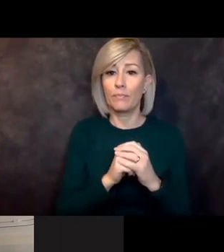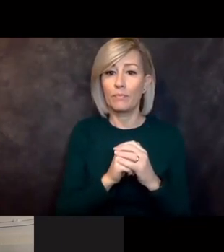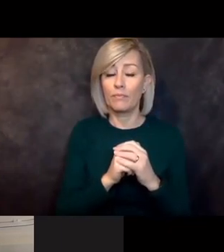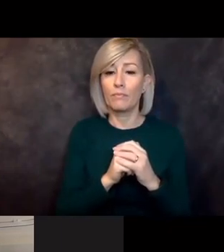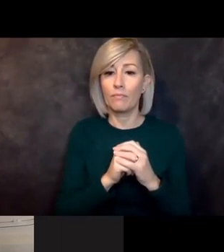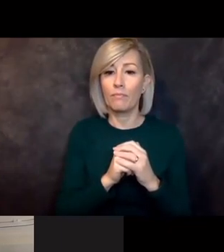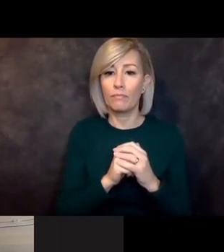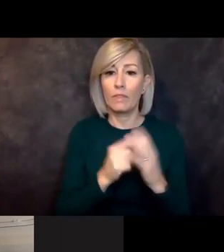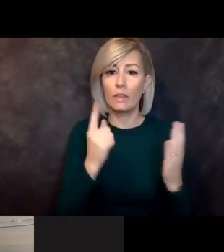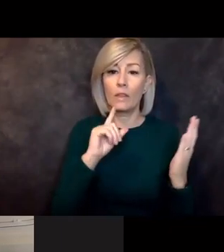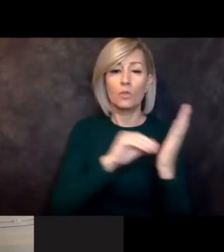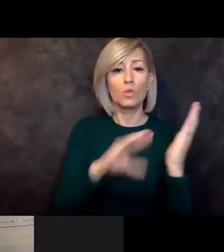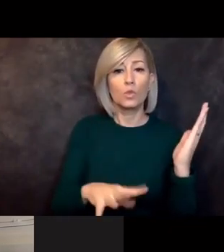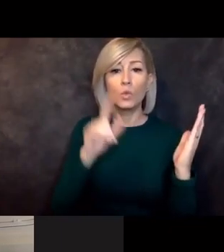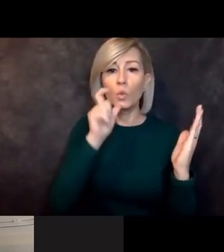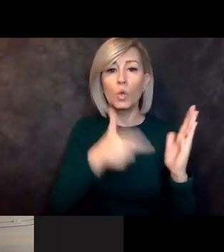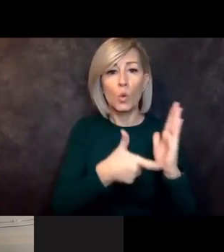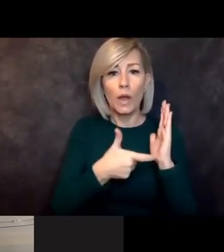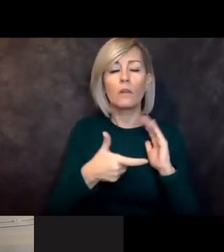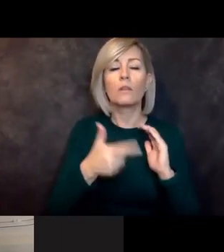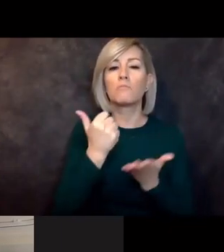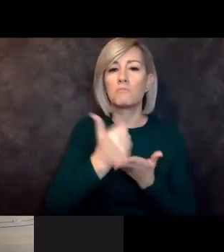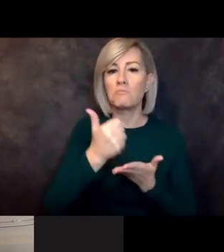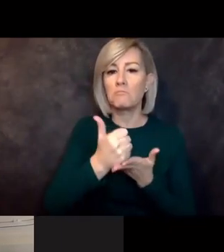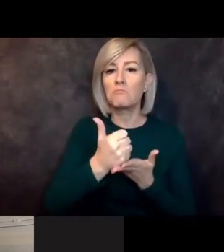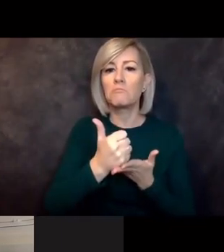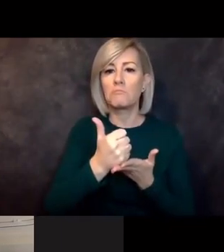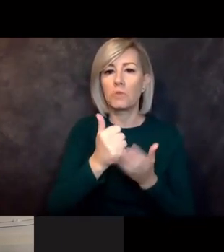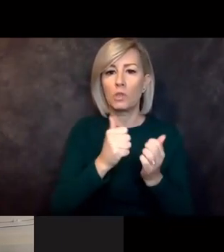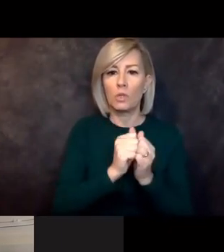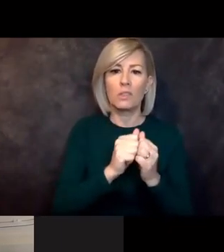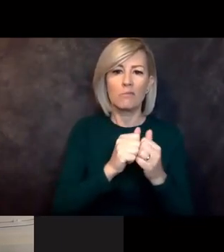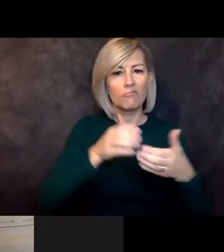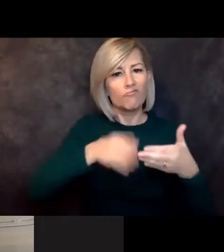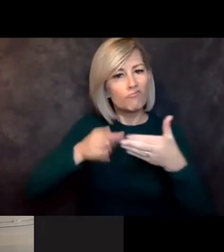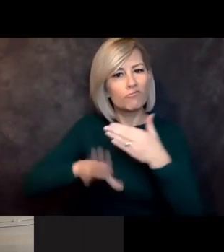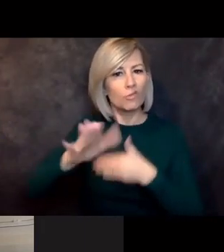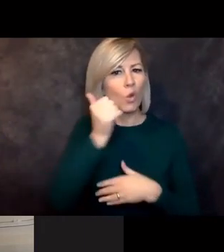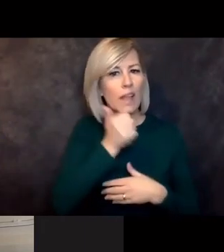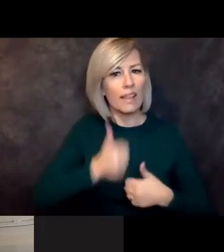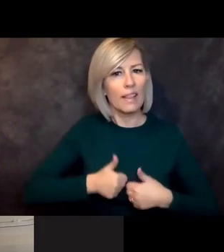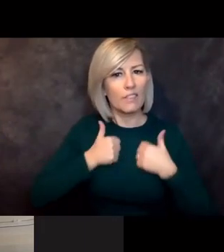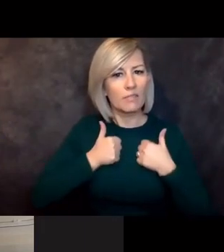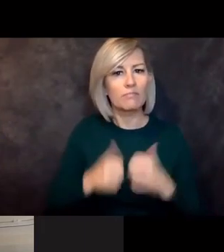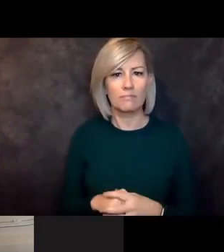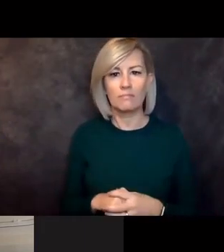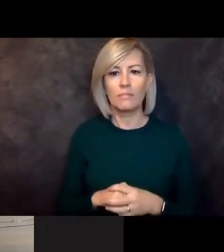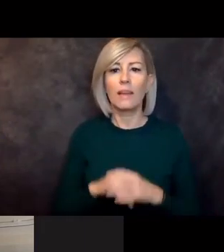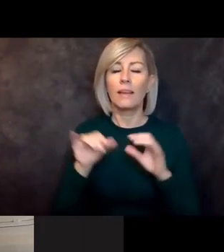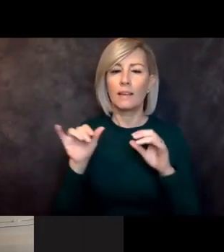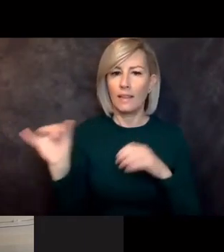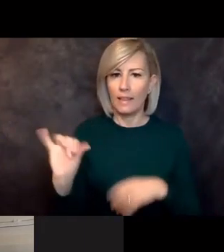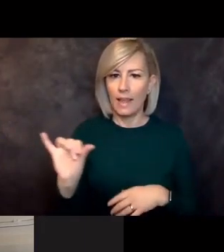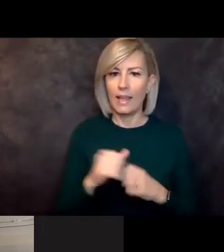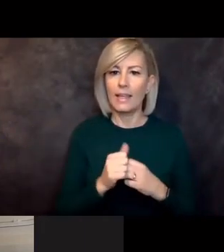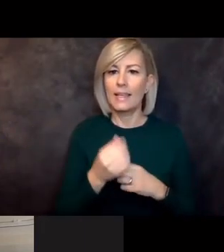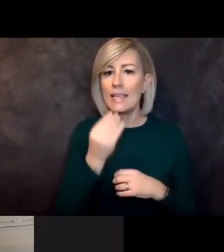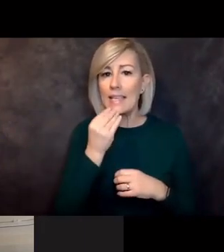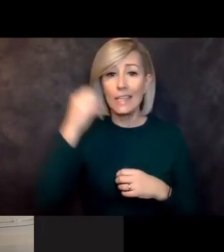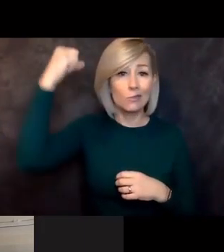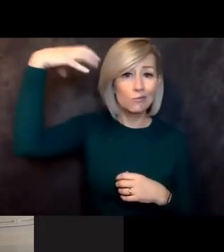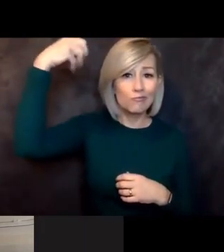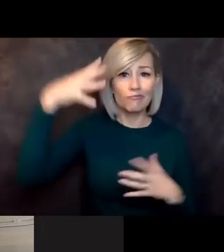that require assistance completing their activities of daily living, such as eating, showering,